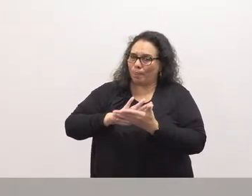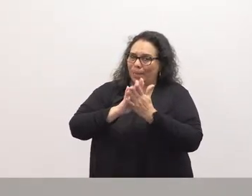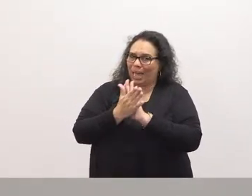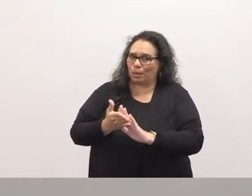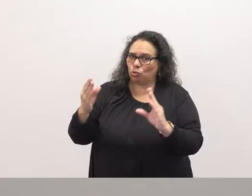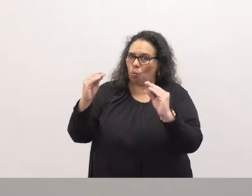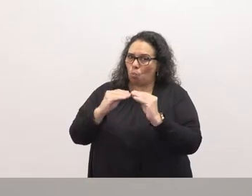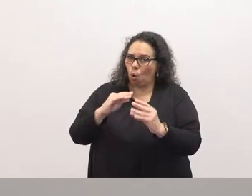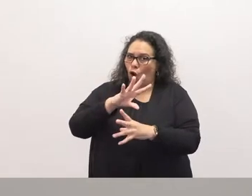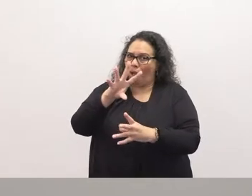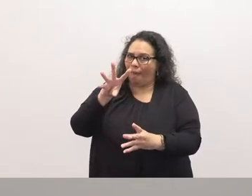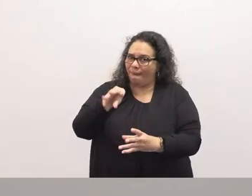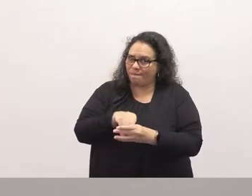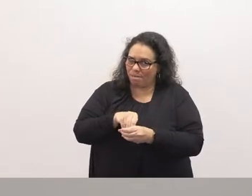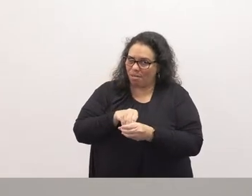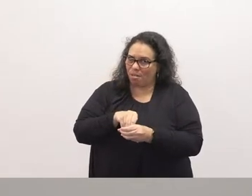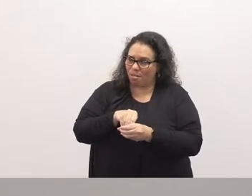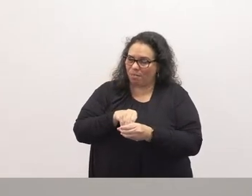more involved